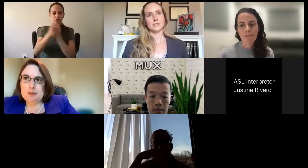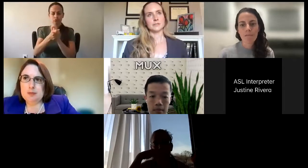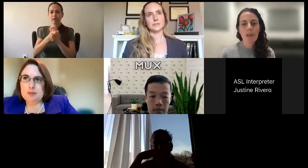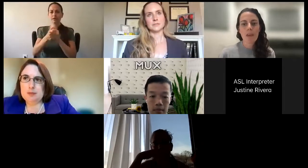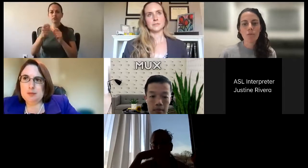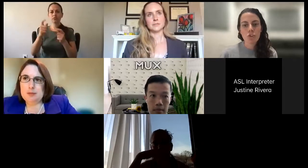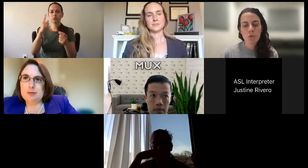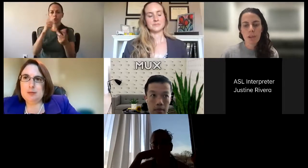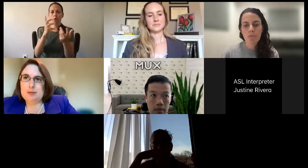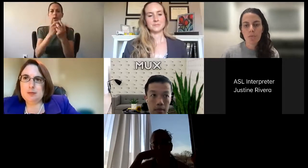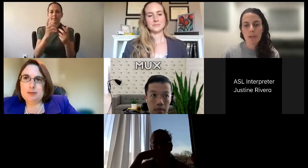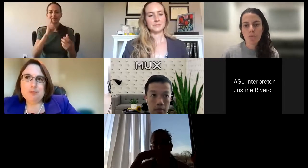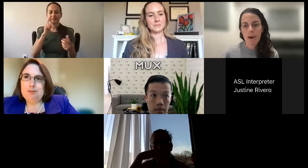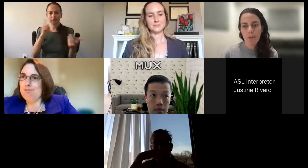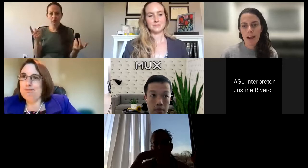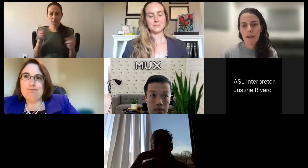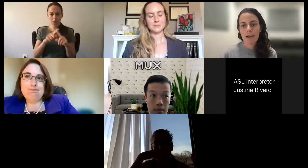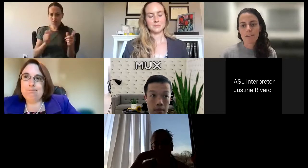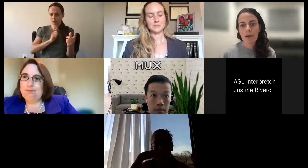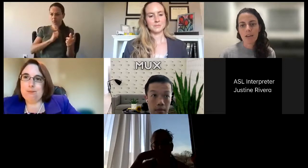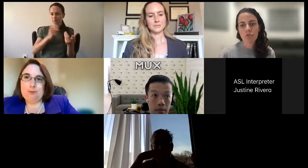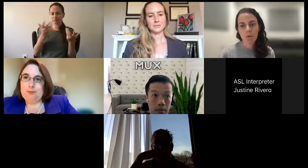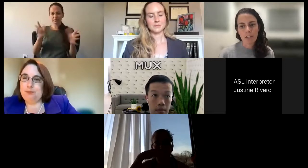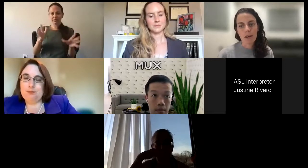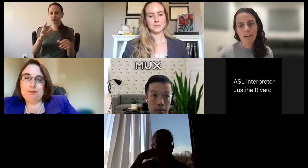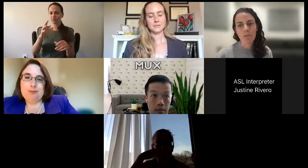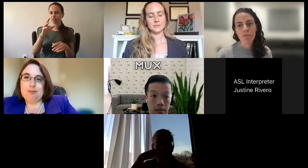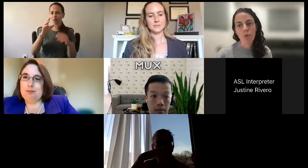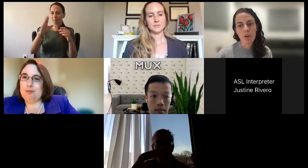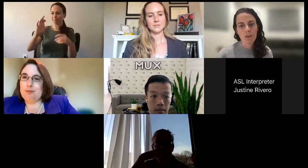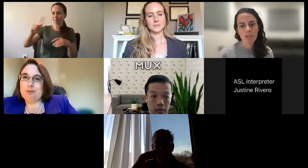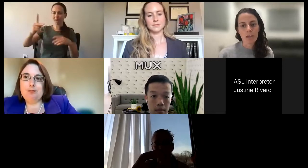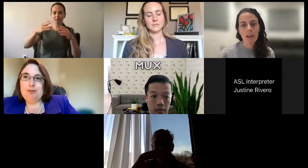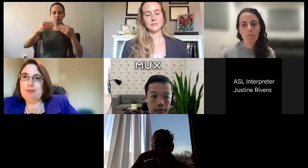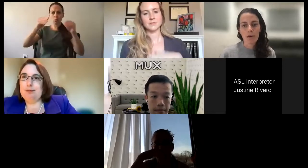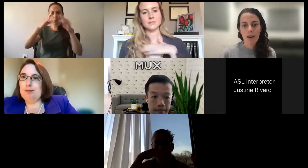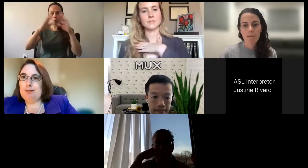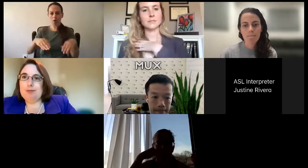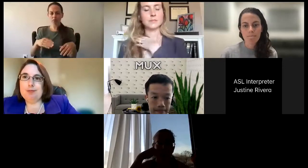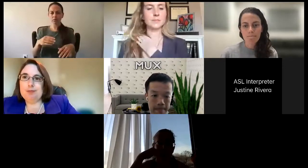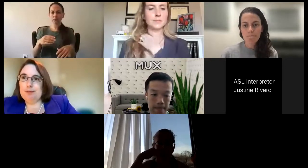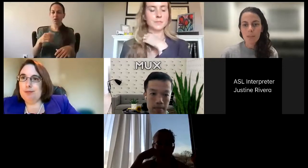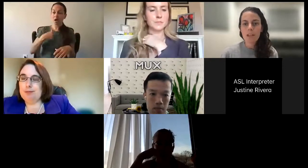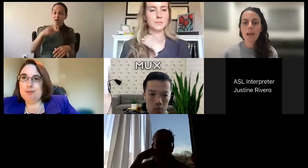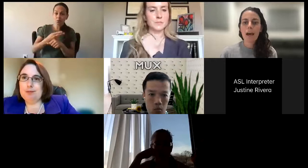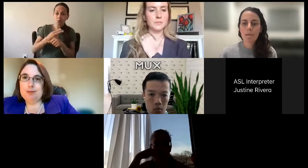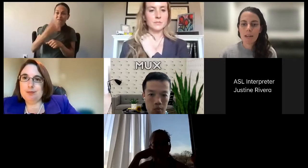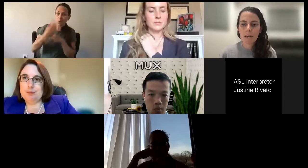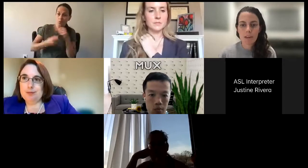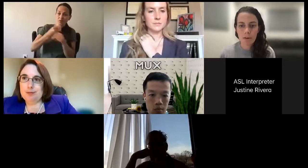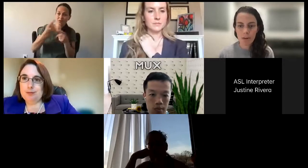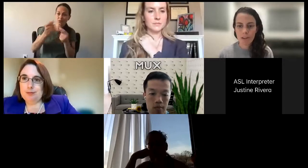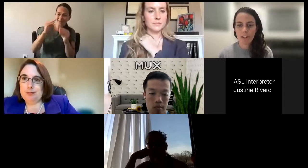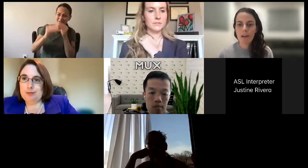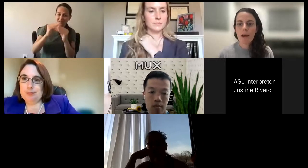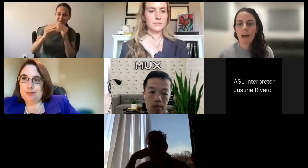deaf. It was too late for me to get my home back as the bank sold it and I spent 4 years cleaning up my credit. Had I been a